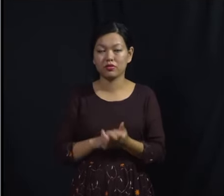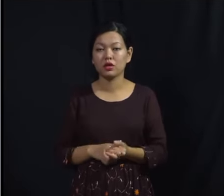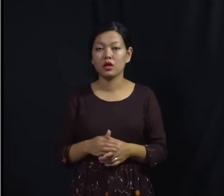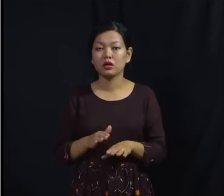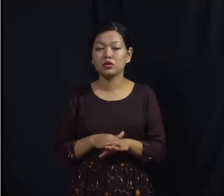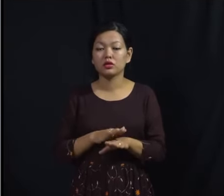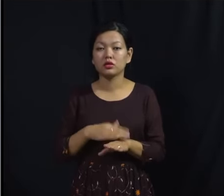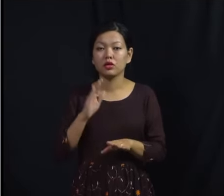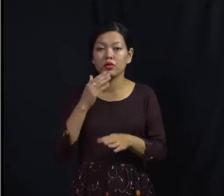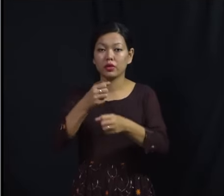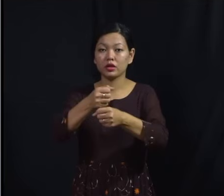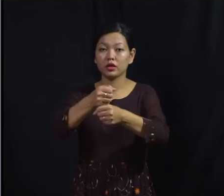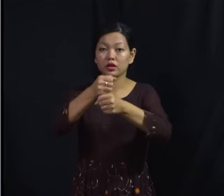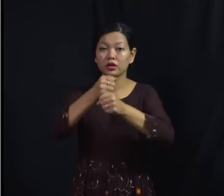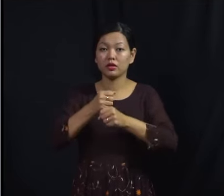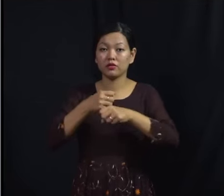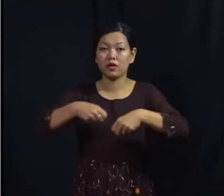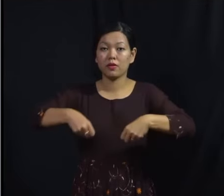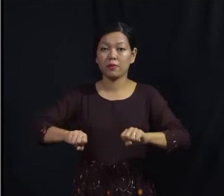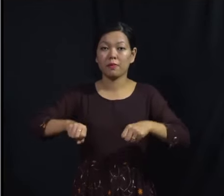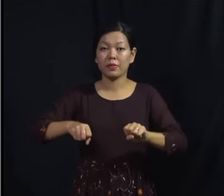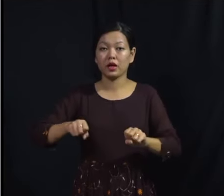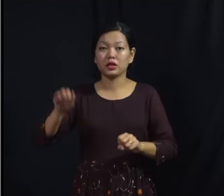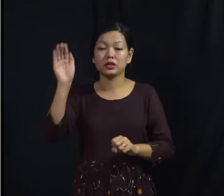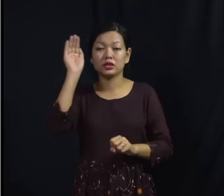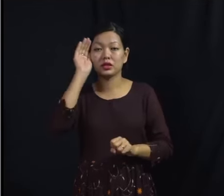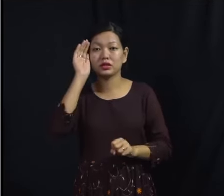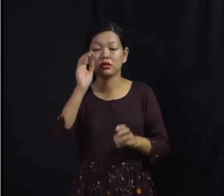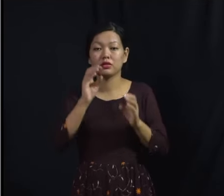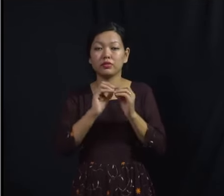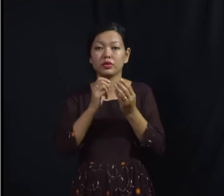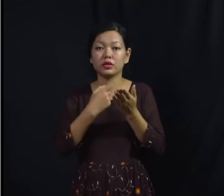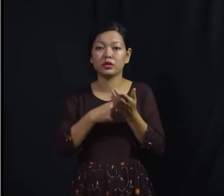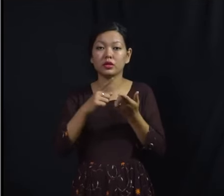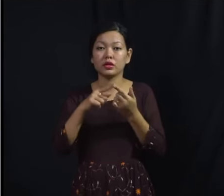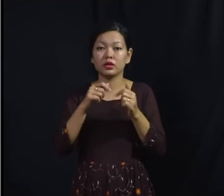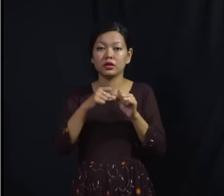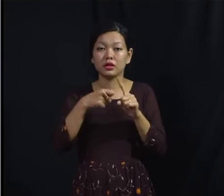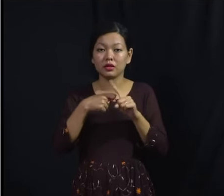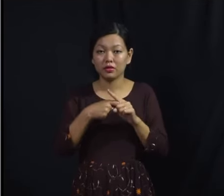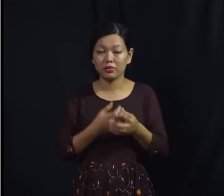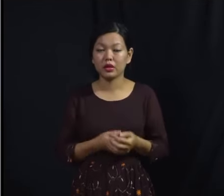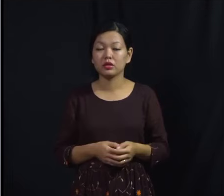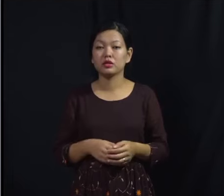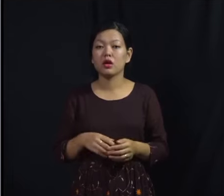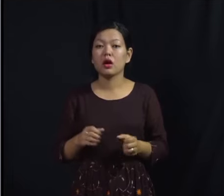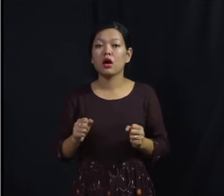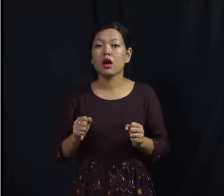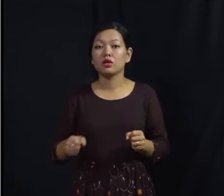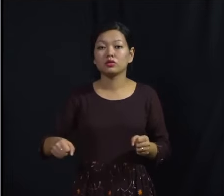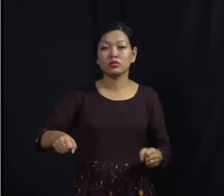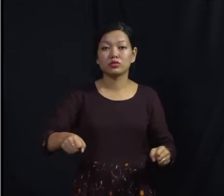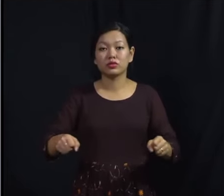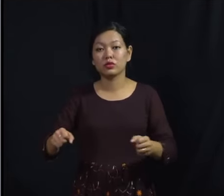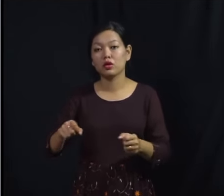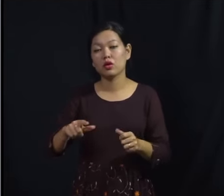and she tumbled a lot, but she did not listen to all those things, the laughters or the laughters that she